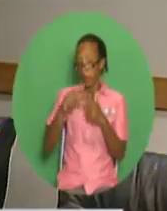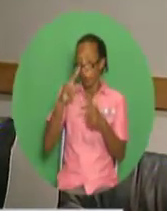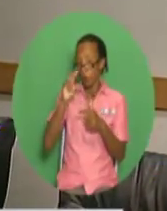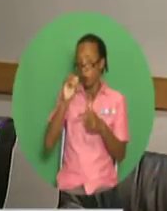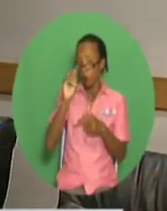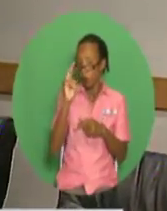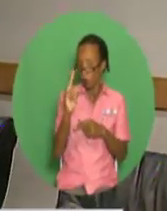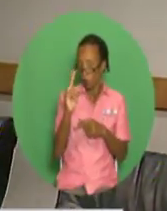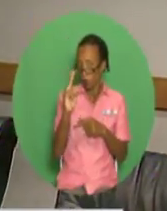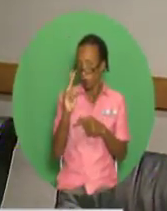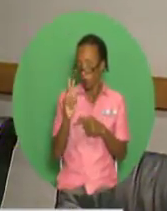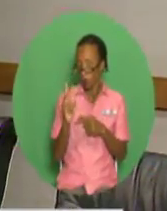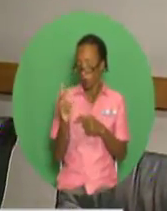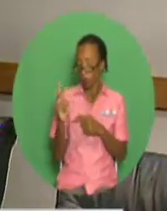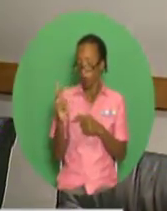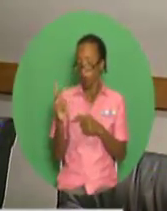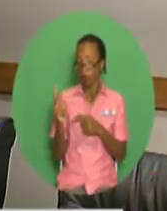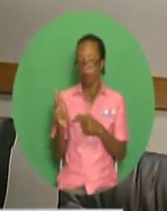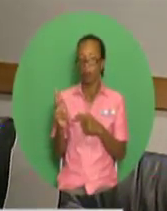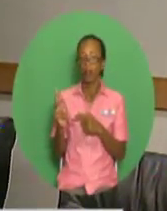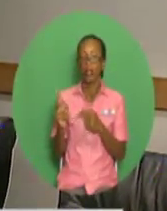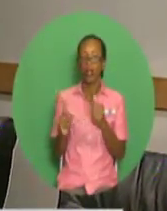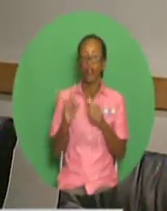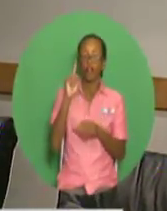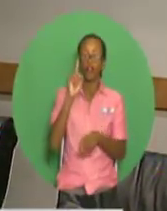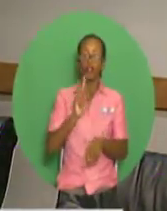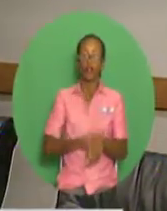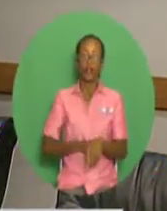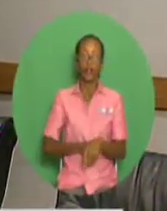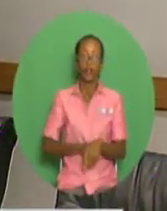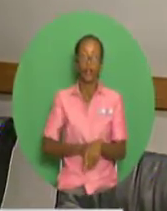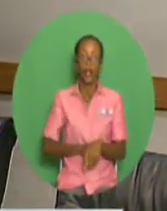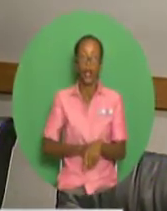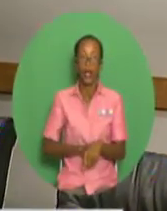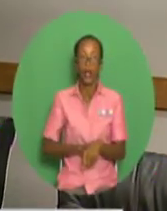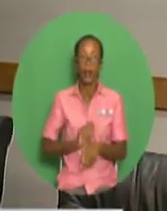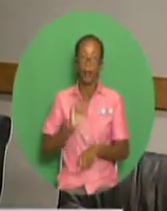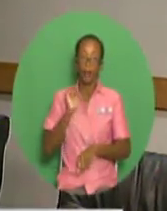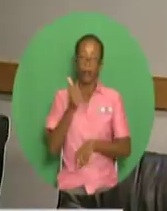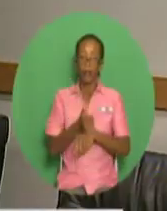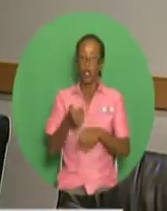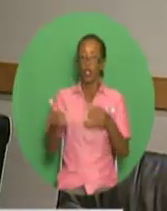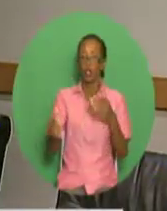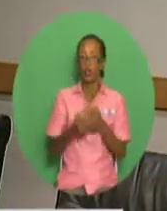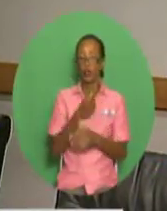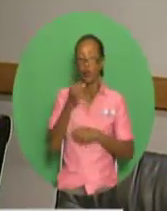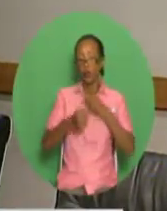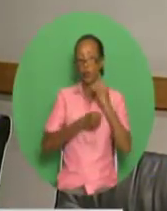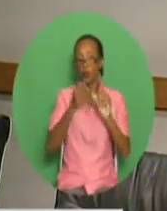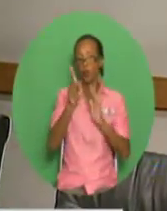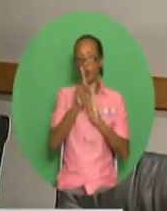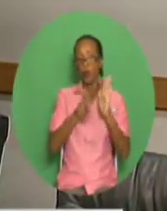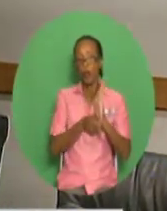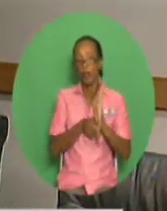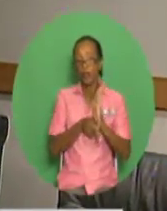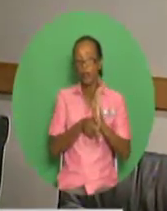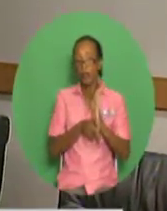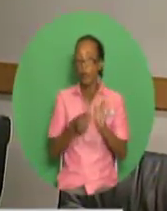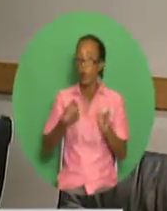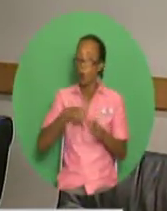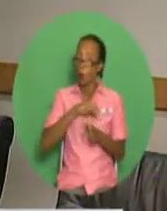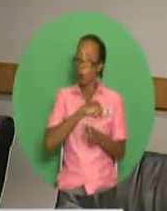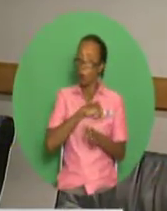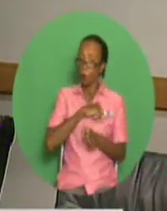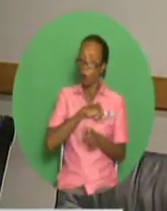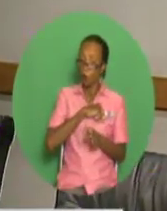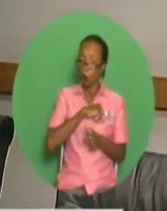Speaker, we have the final draft for a new sports policy. We have traveled the length and breadth. We have had over